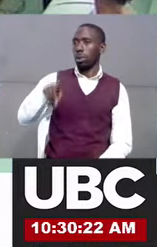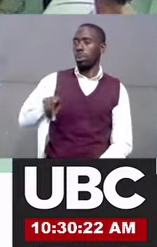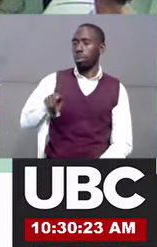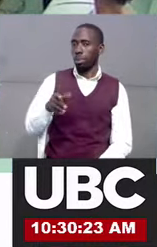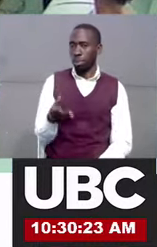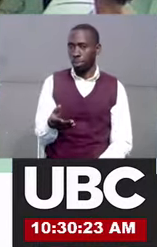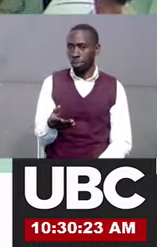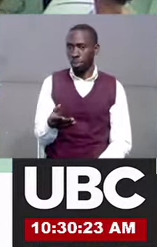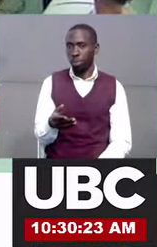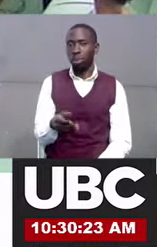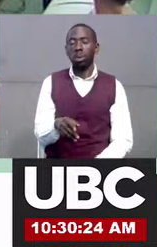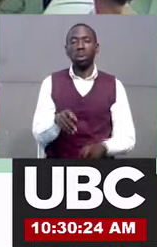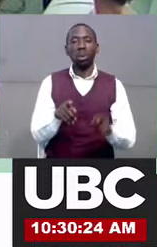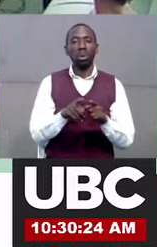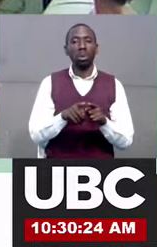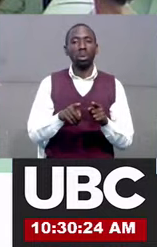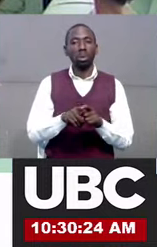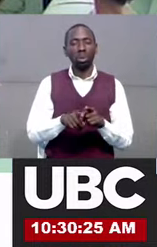And